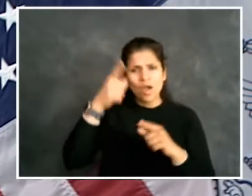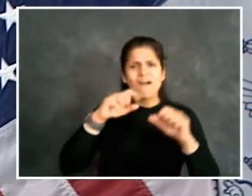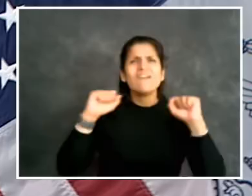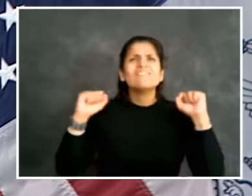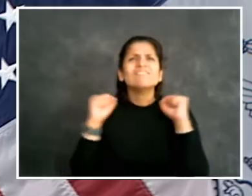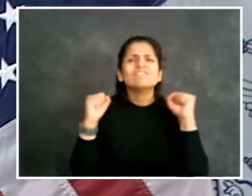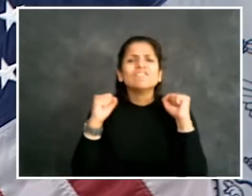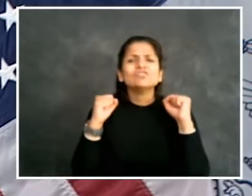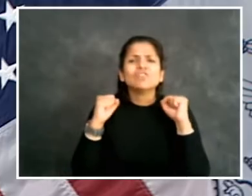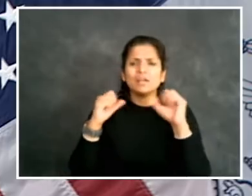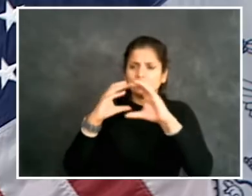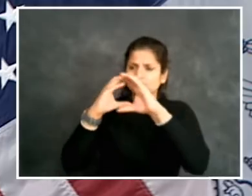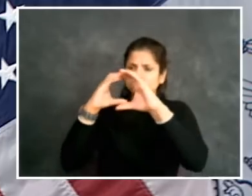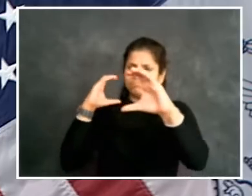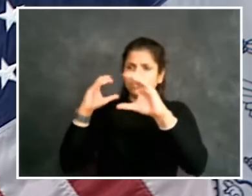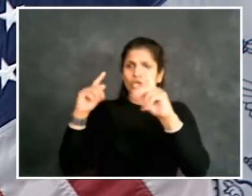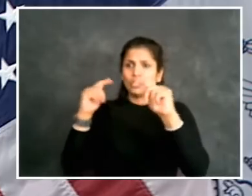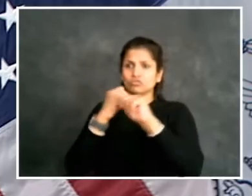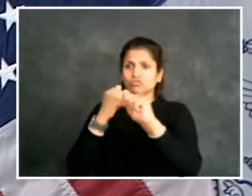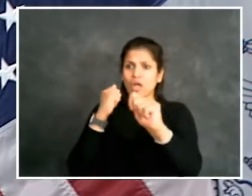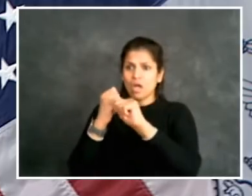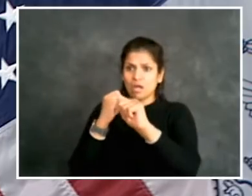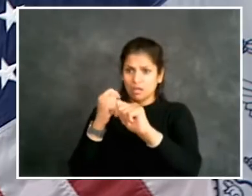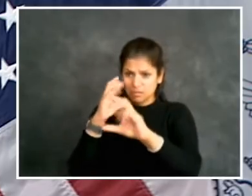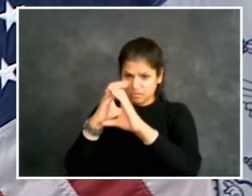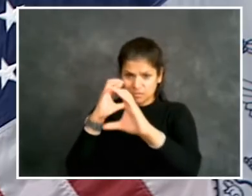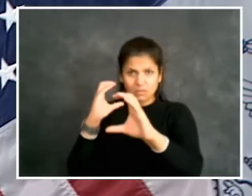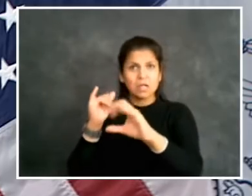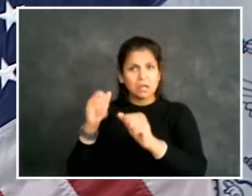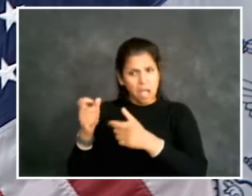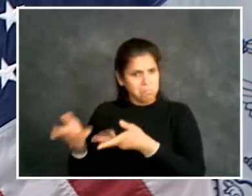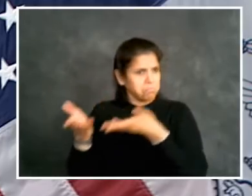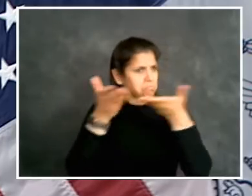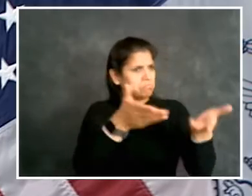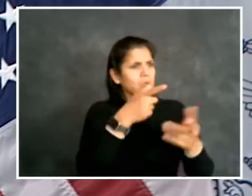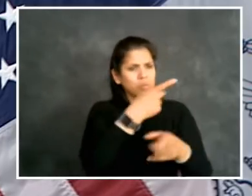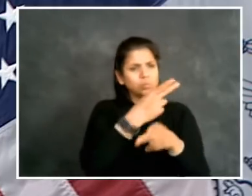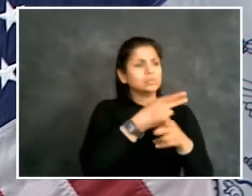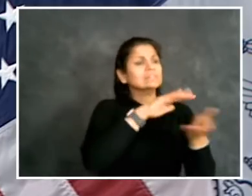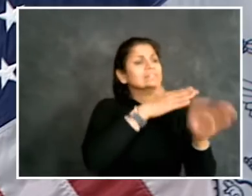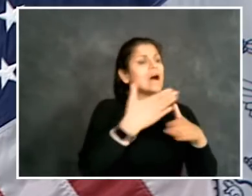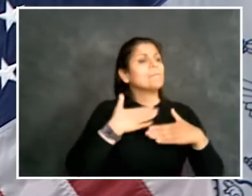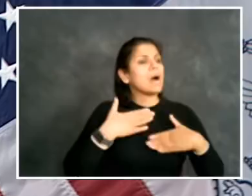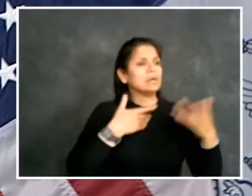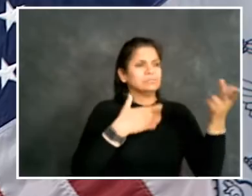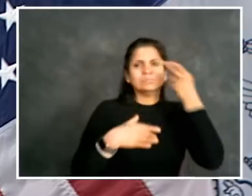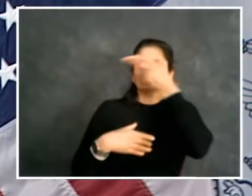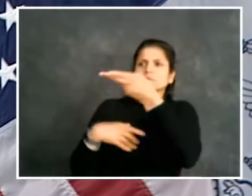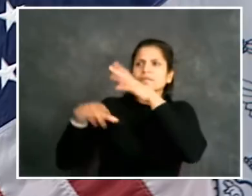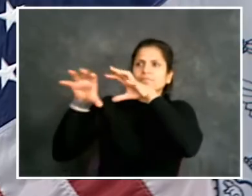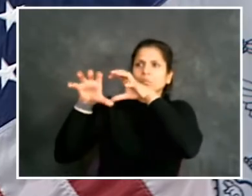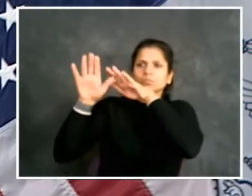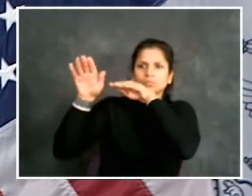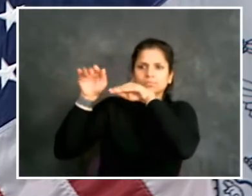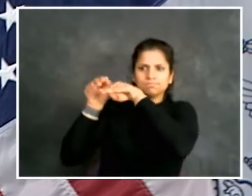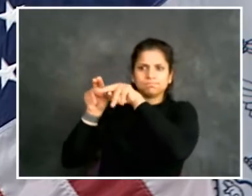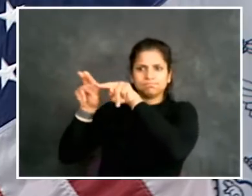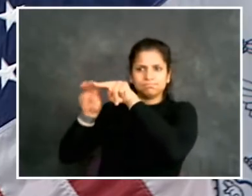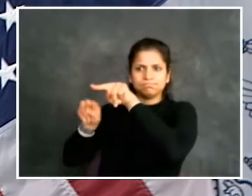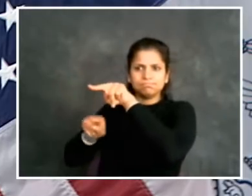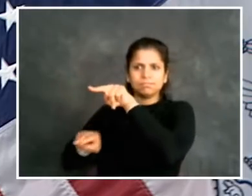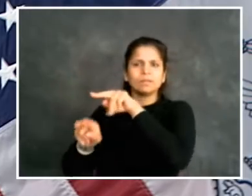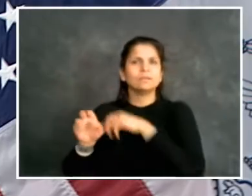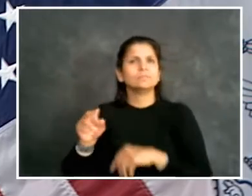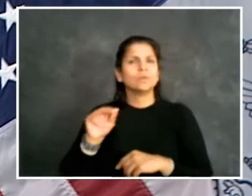that's something that would be better coordinated on a citywide level, perhaps, than at the single funeral home